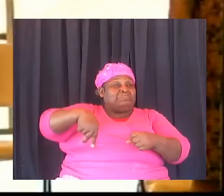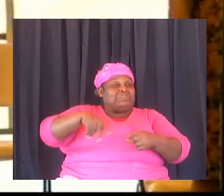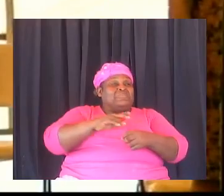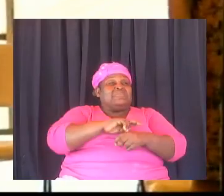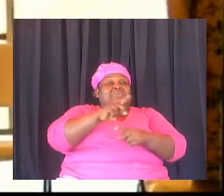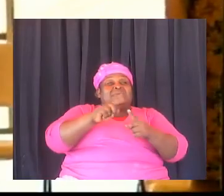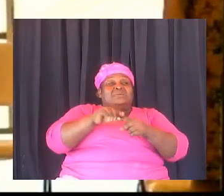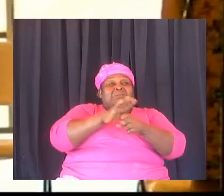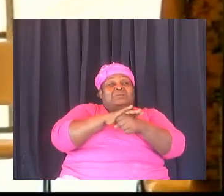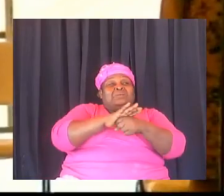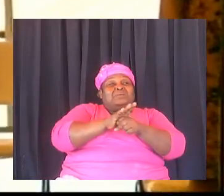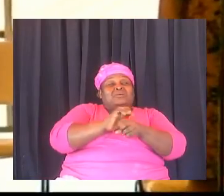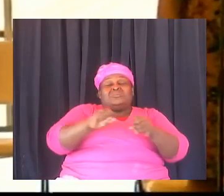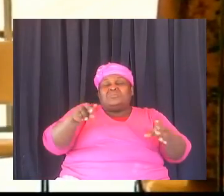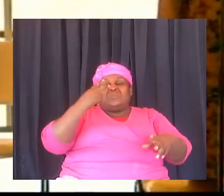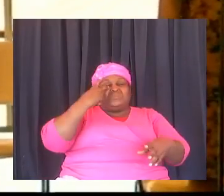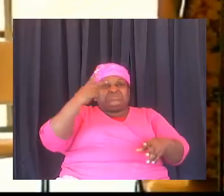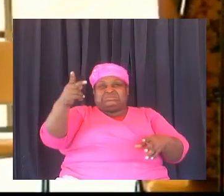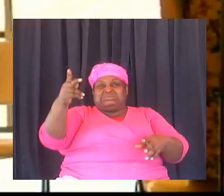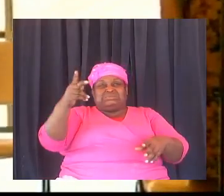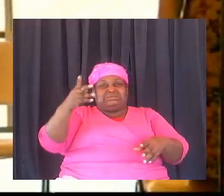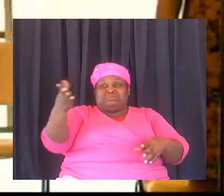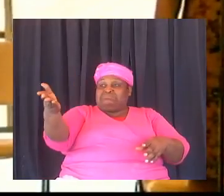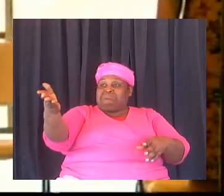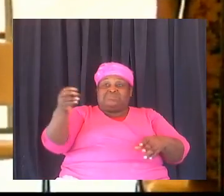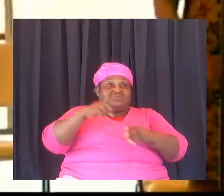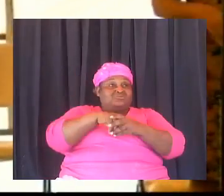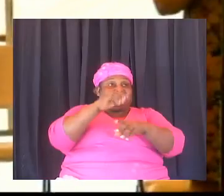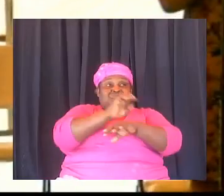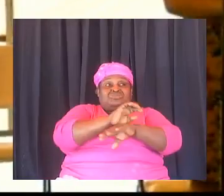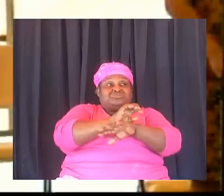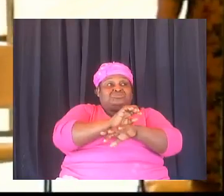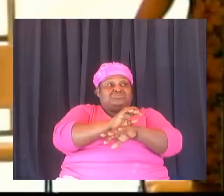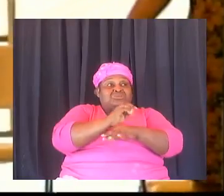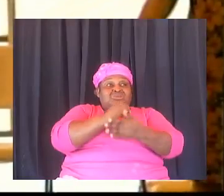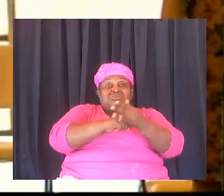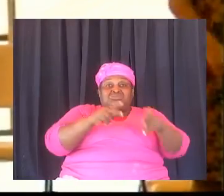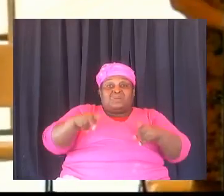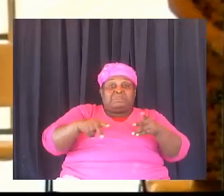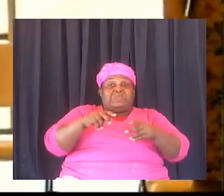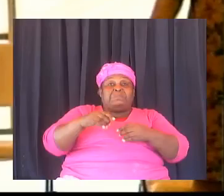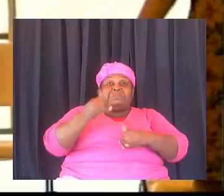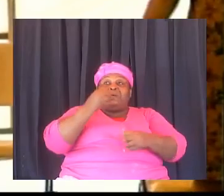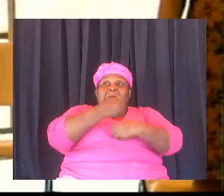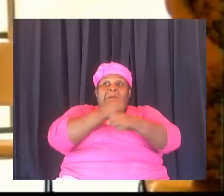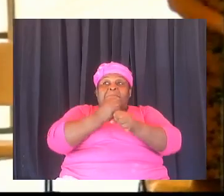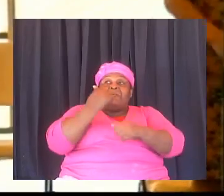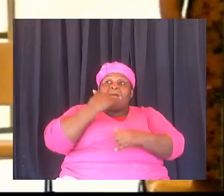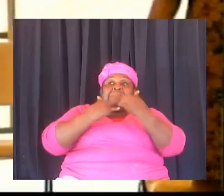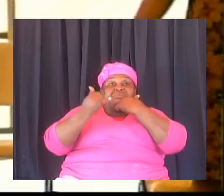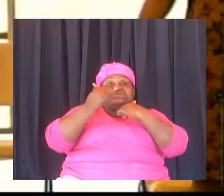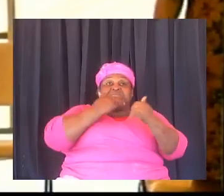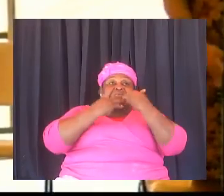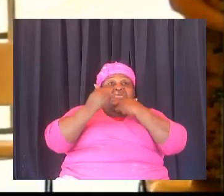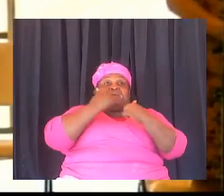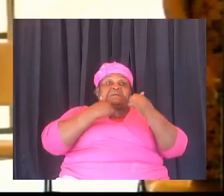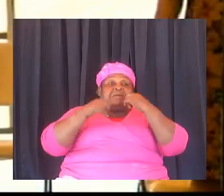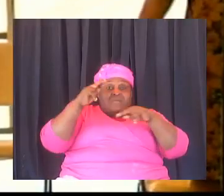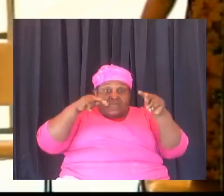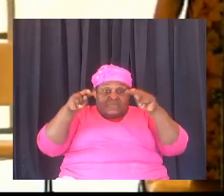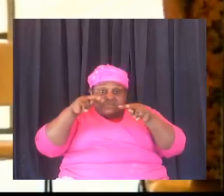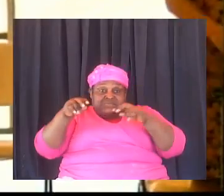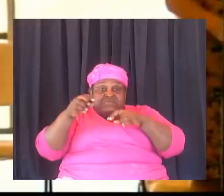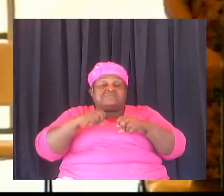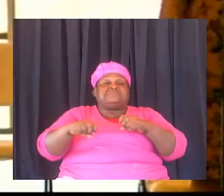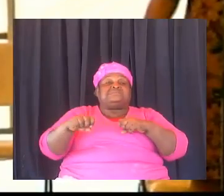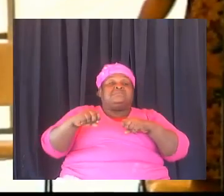happened? You don't see them in church again. You have some folks where they fall down and it seems to be so bad and they assess the situation. Guess what happened? They